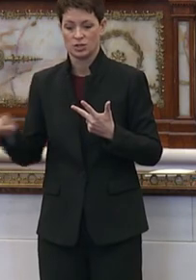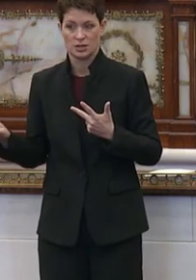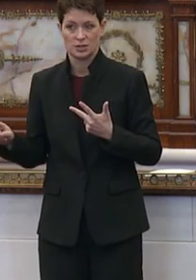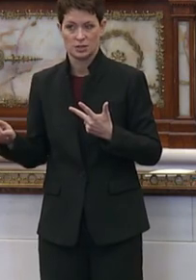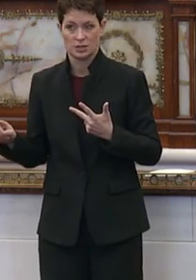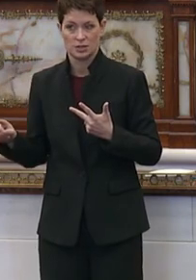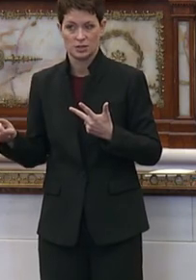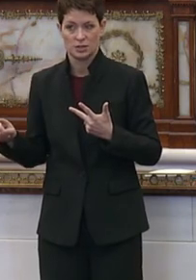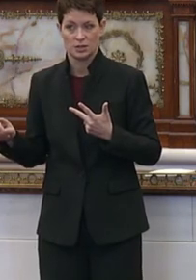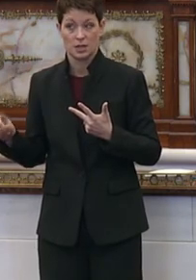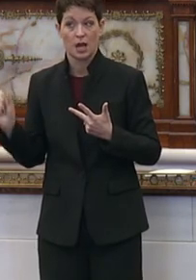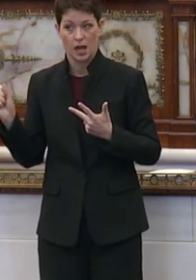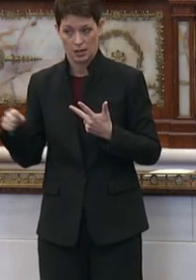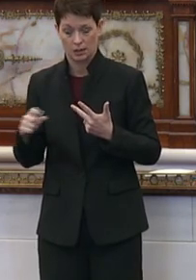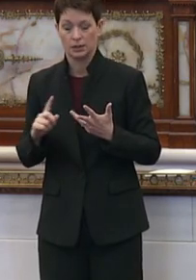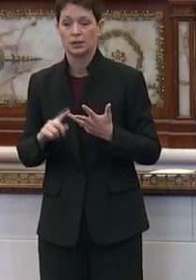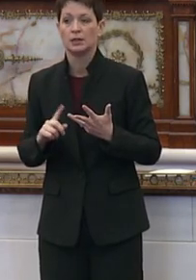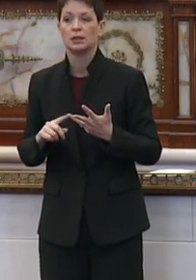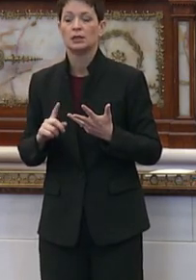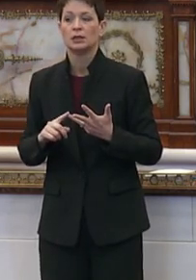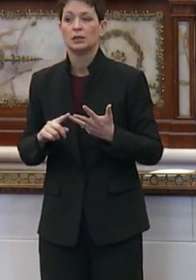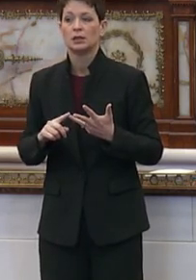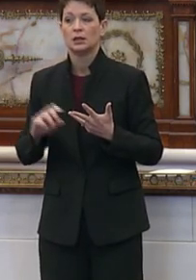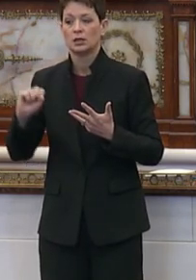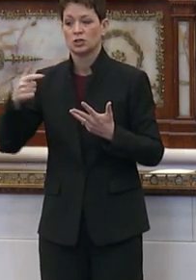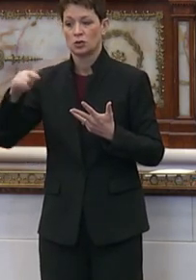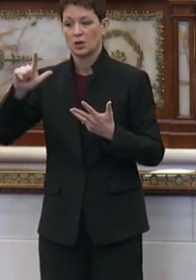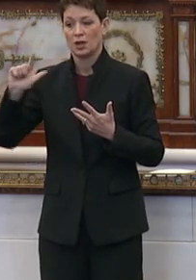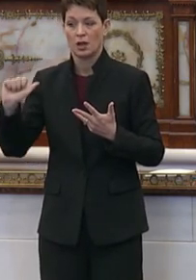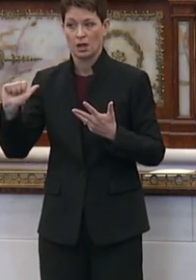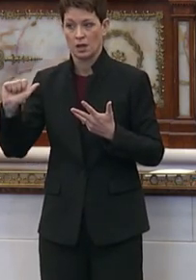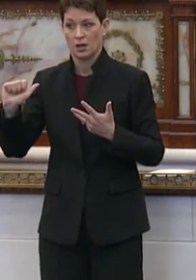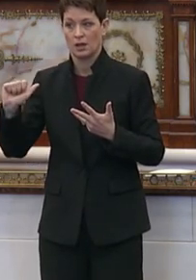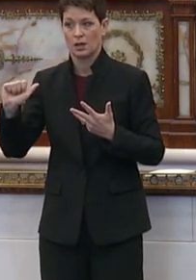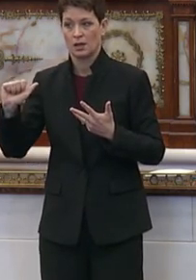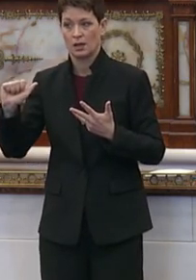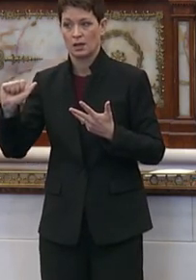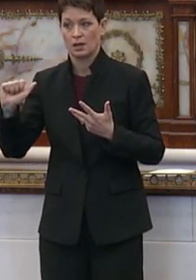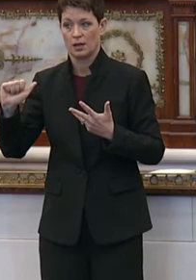Sanchez. Aye. Councilman Squilla.